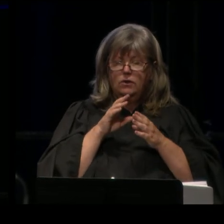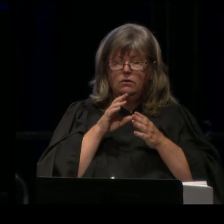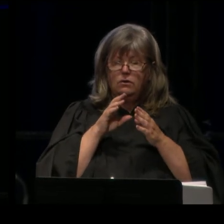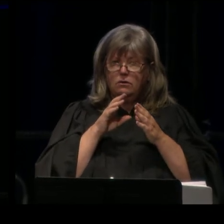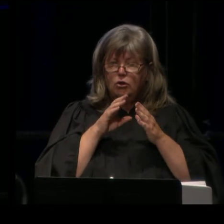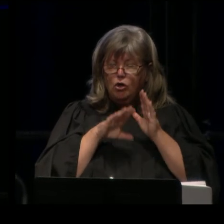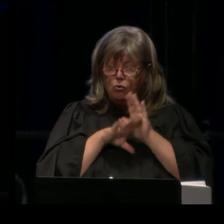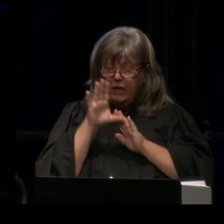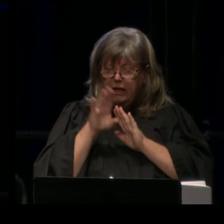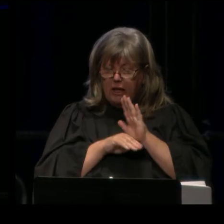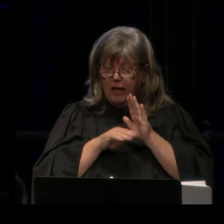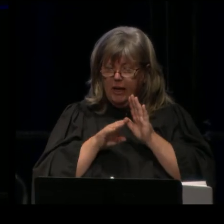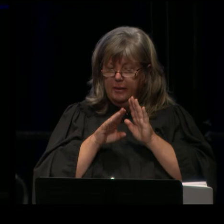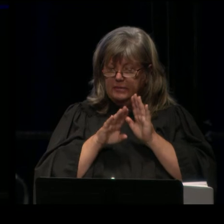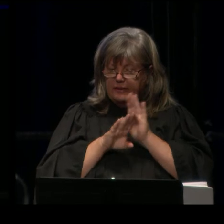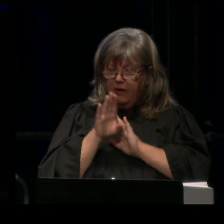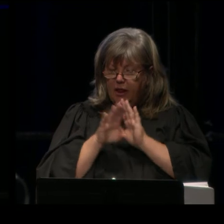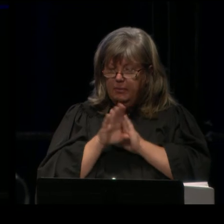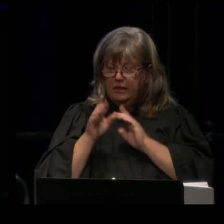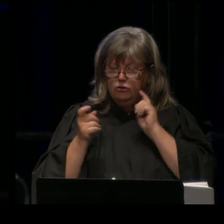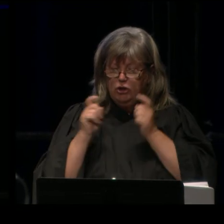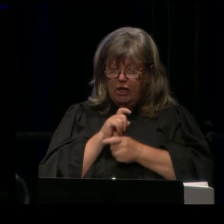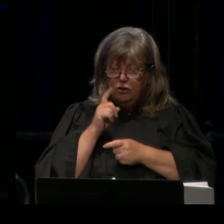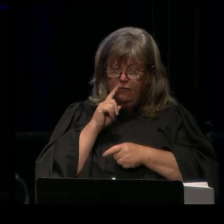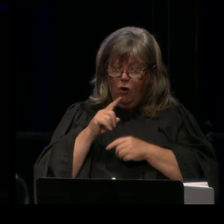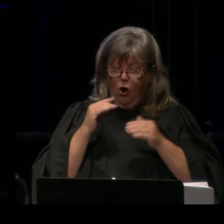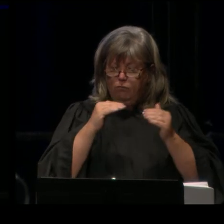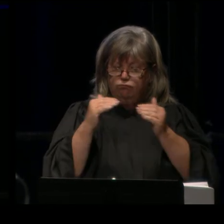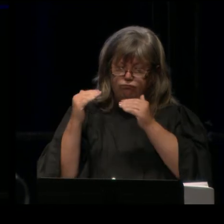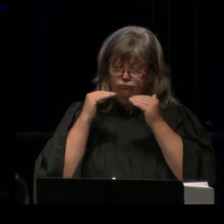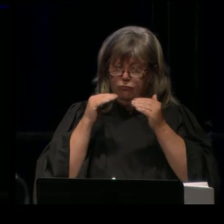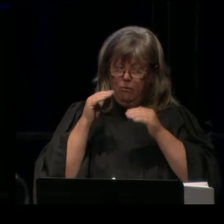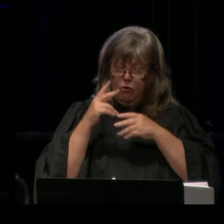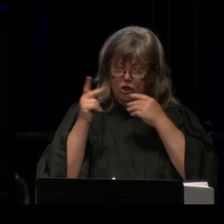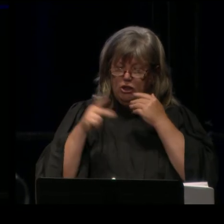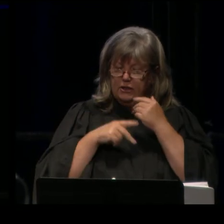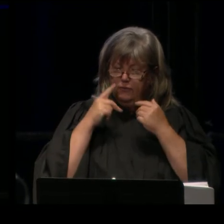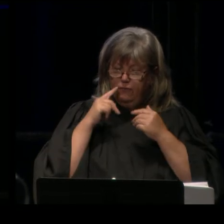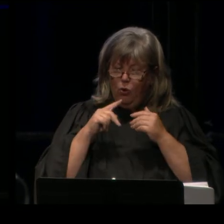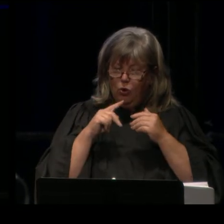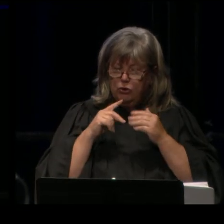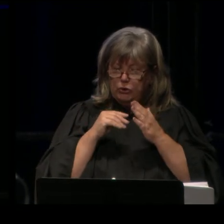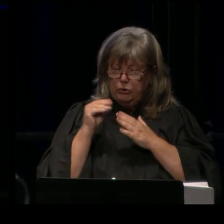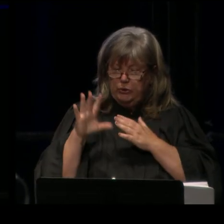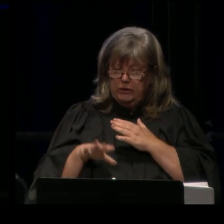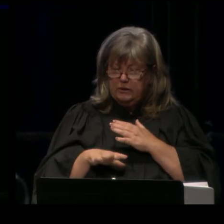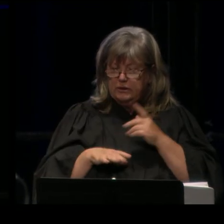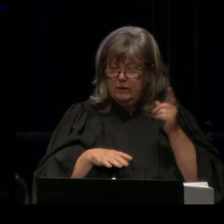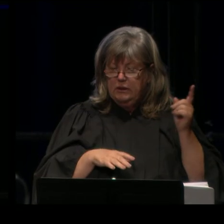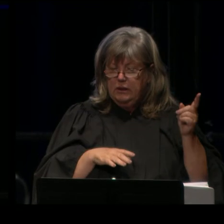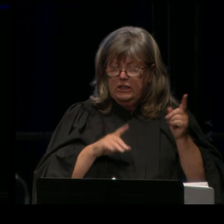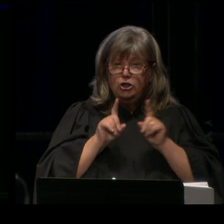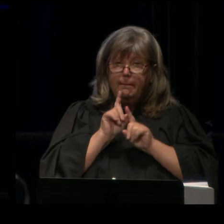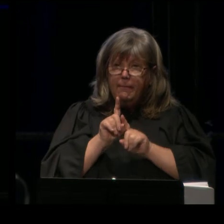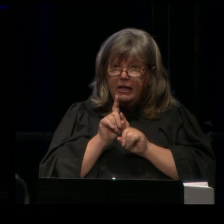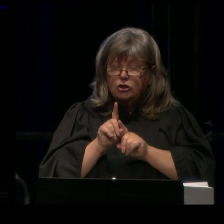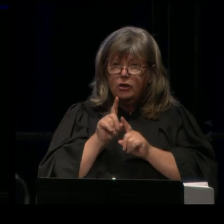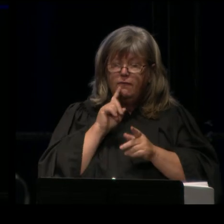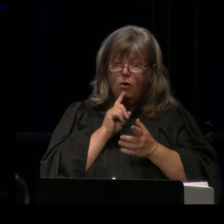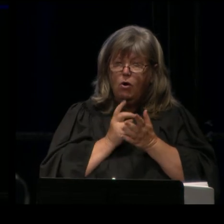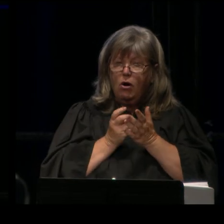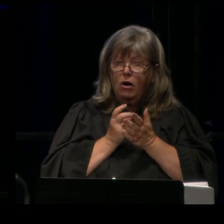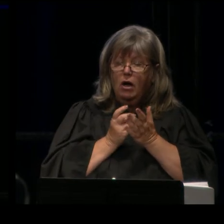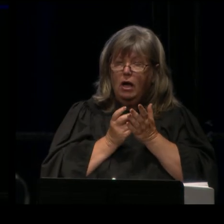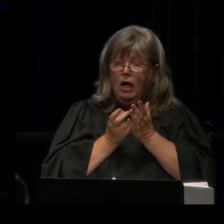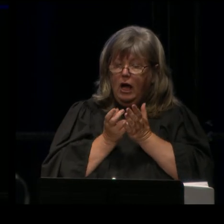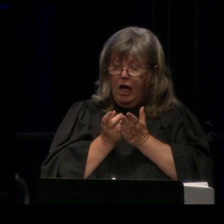equity initiatives for students. She is an ongoing mentor to undergraduate, graduate, and placement students, and her commitment